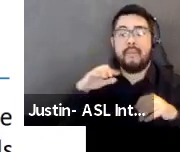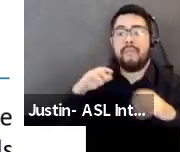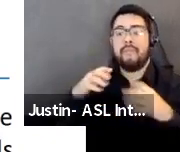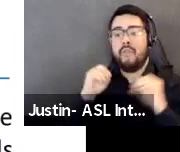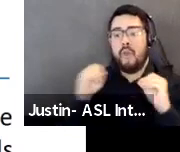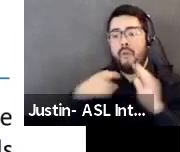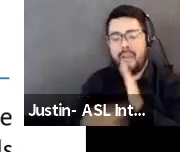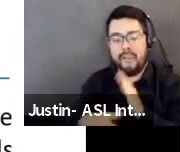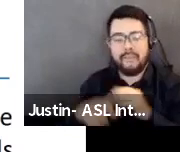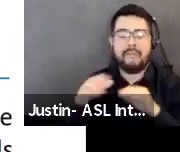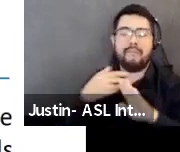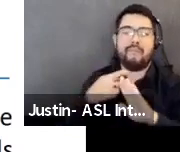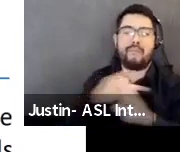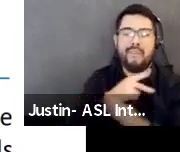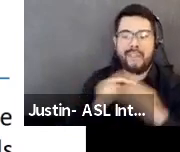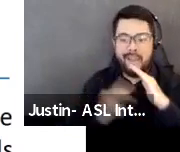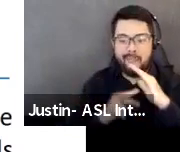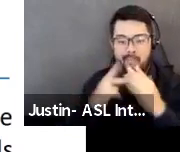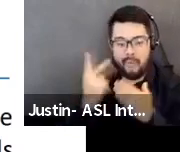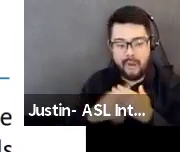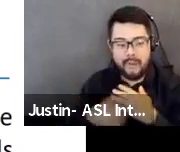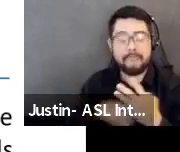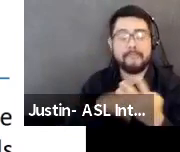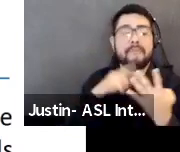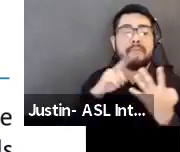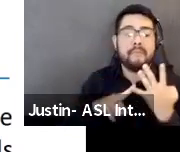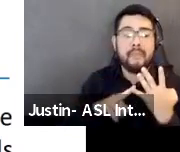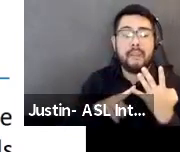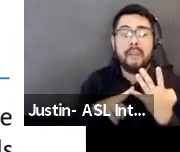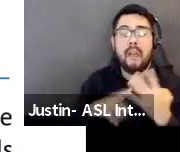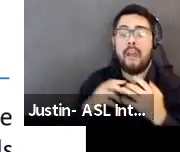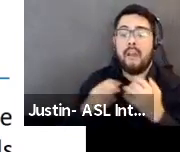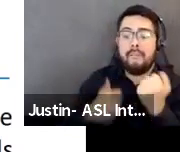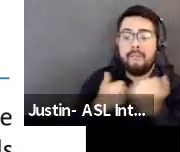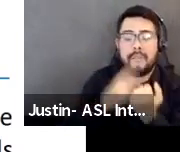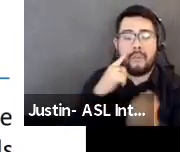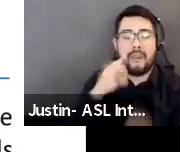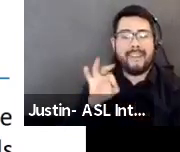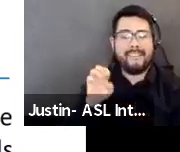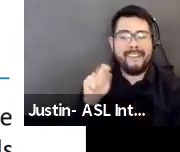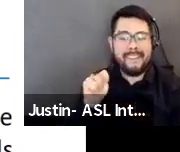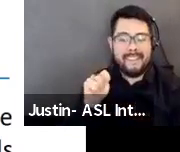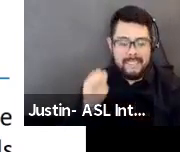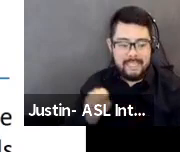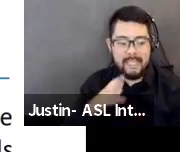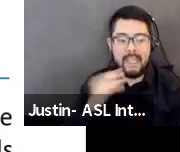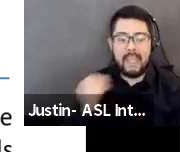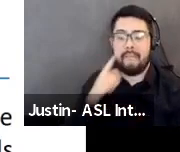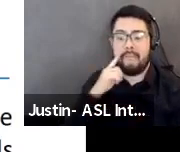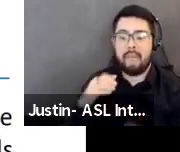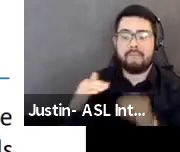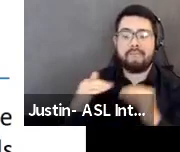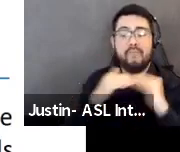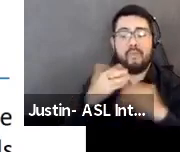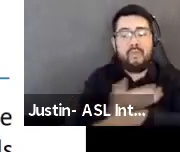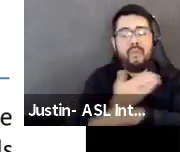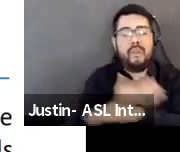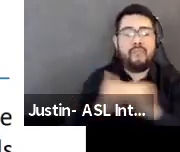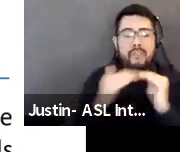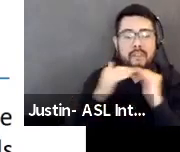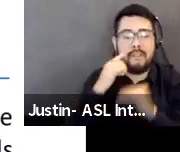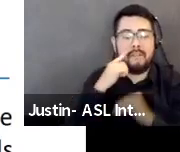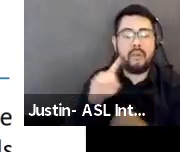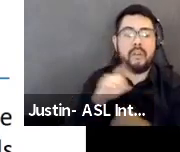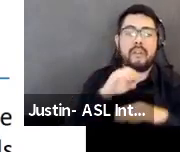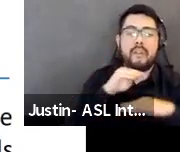program invested additional dollars in fte and high-need schools to fund restorative justice coordinators librarians additional